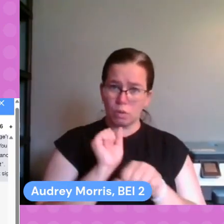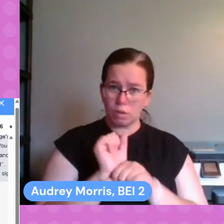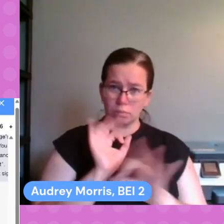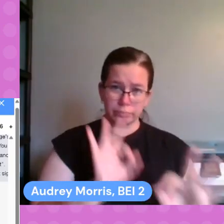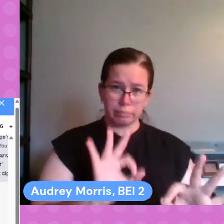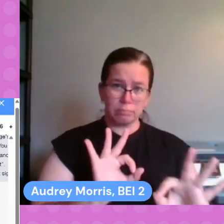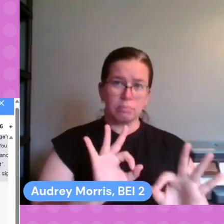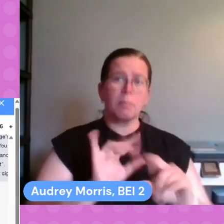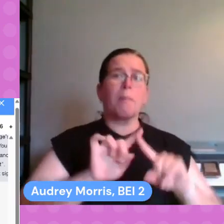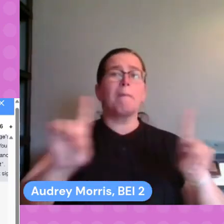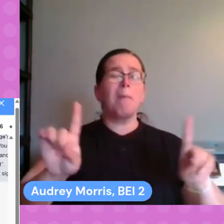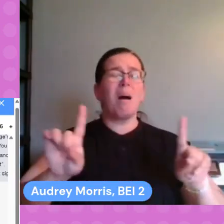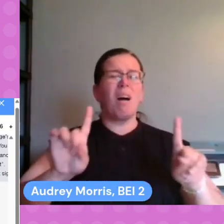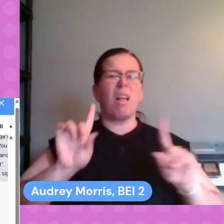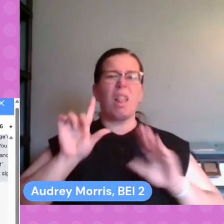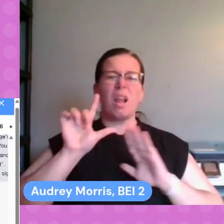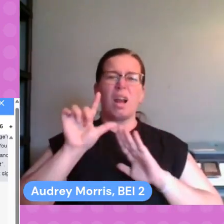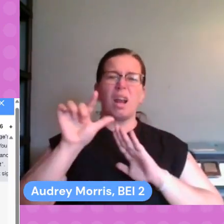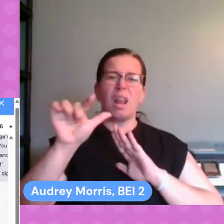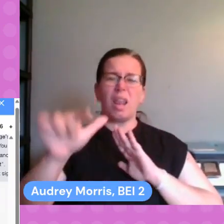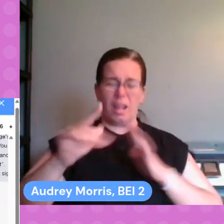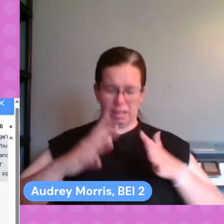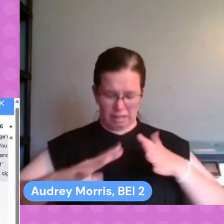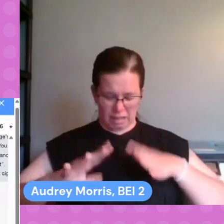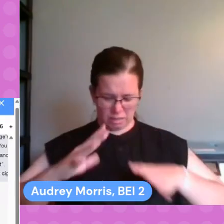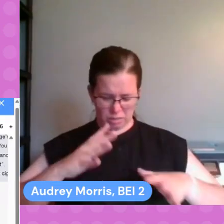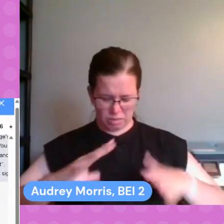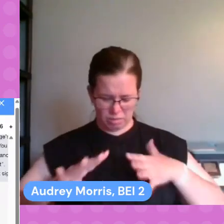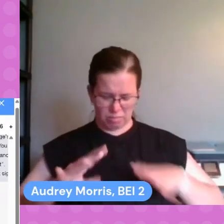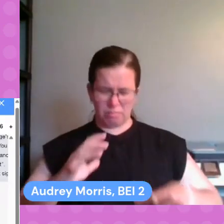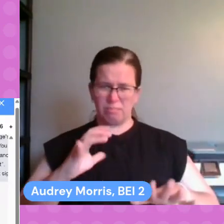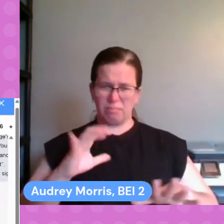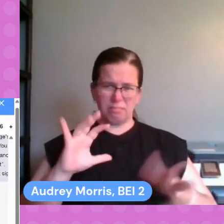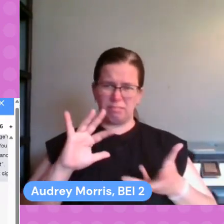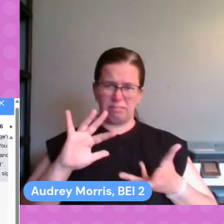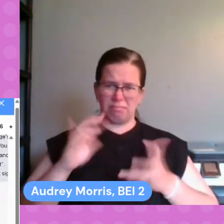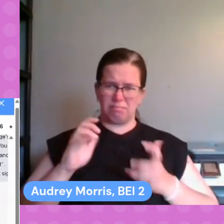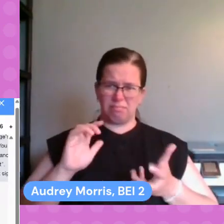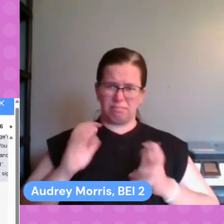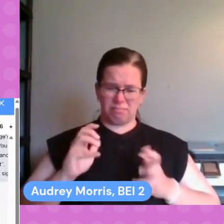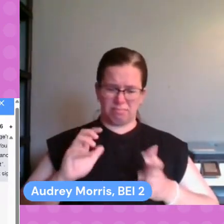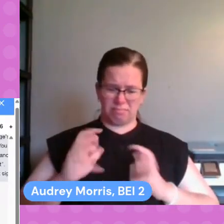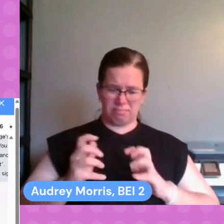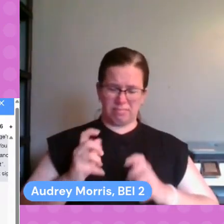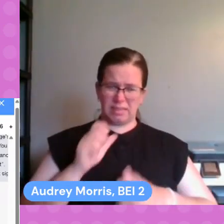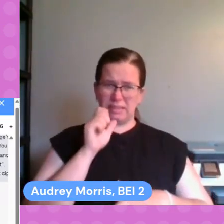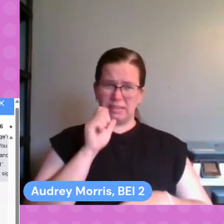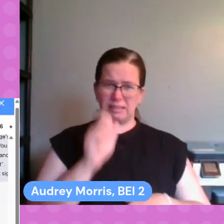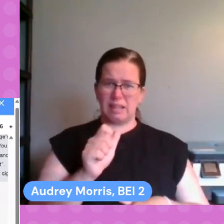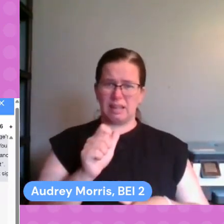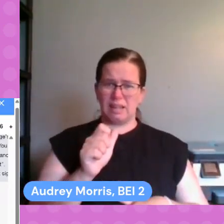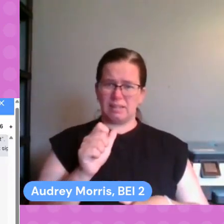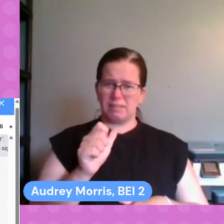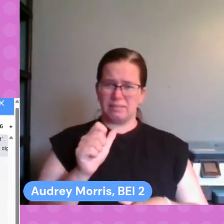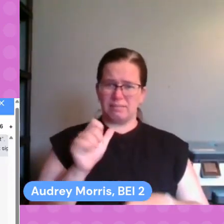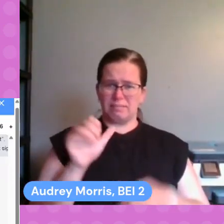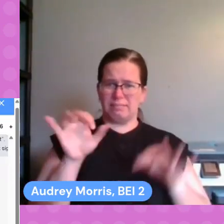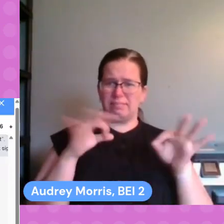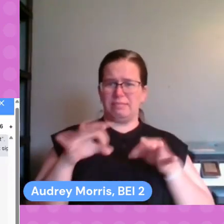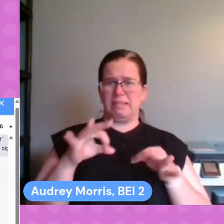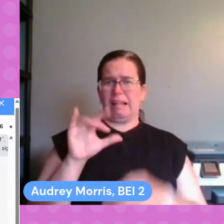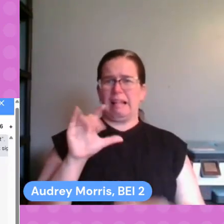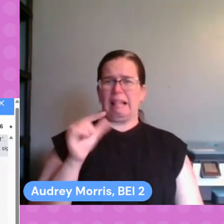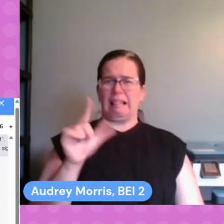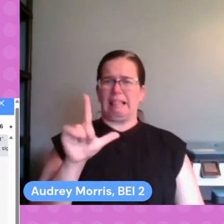but then the costume gets glitchy. Glitchy. I don't know how to describe it. Glitchy. Is